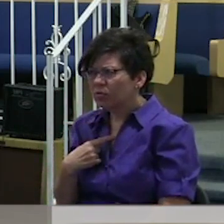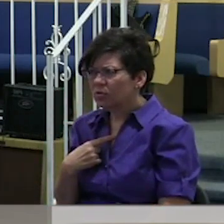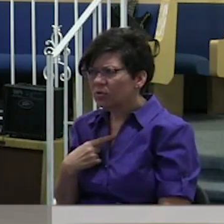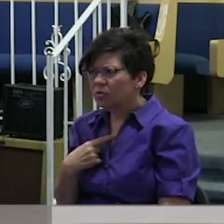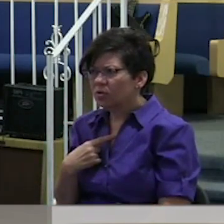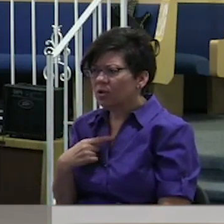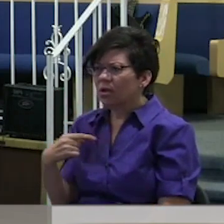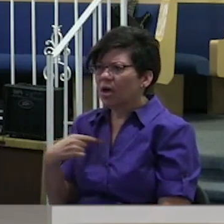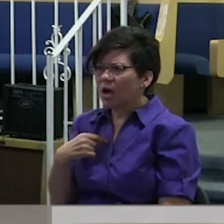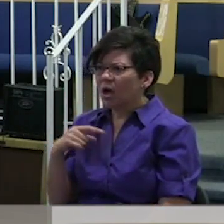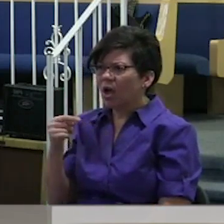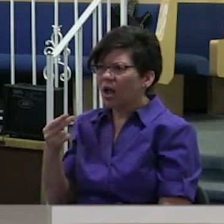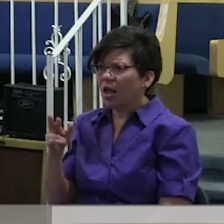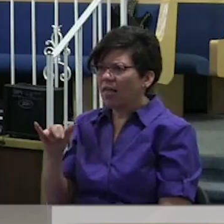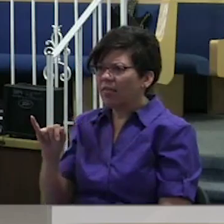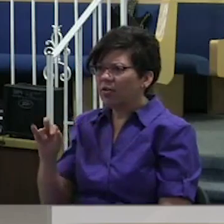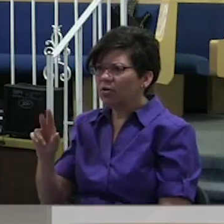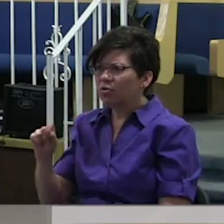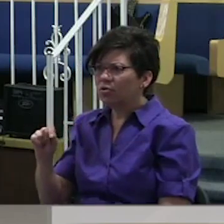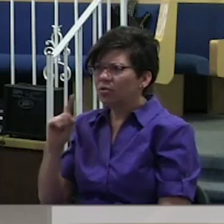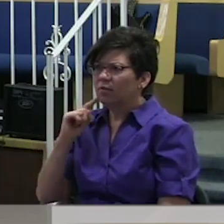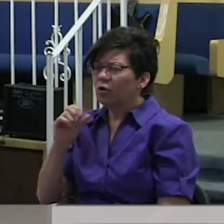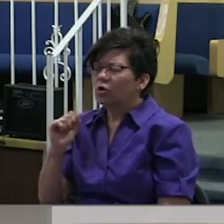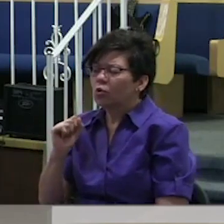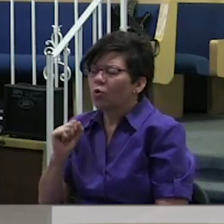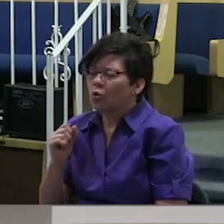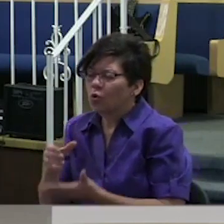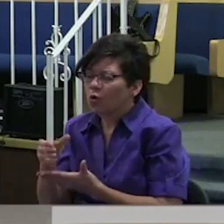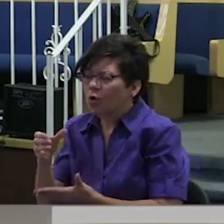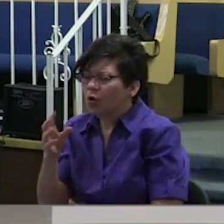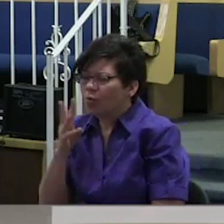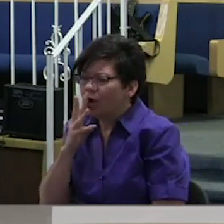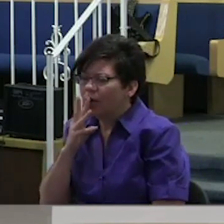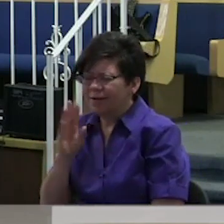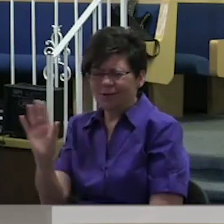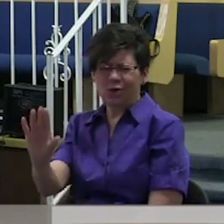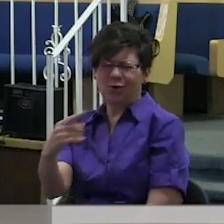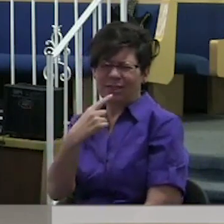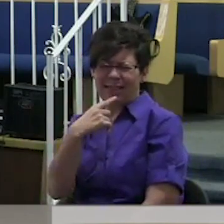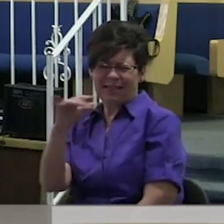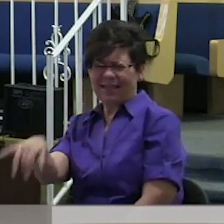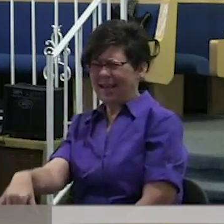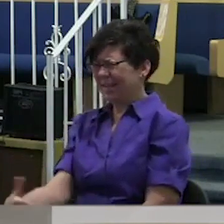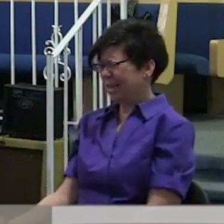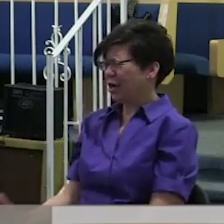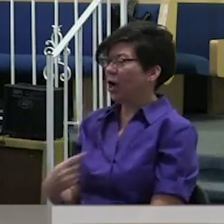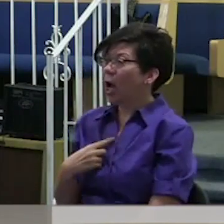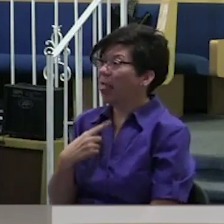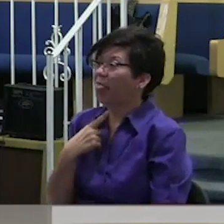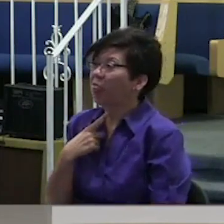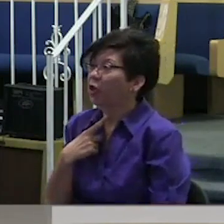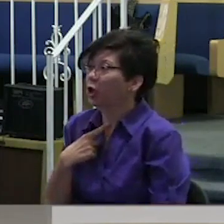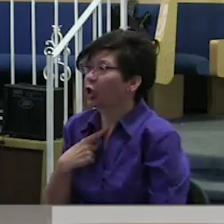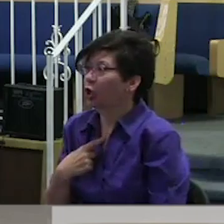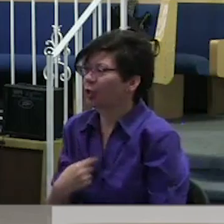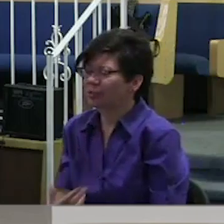I thirst for a cold glass of water. Mm-hmm. Nobody speaks that way around here.